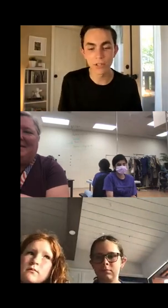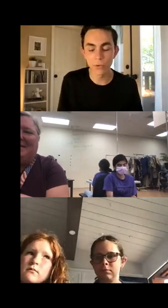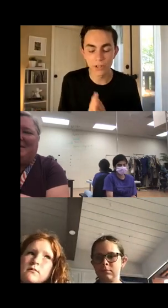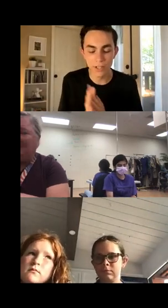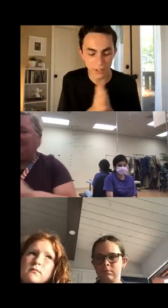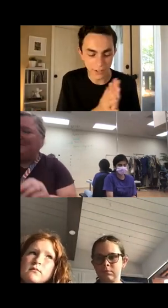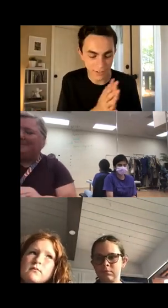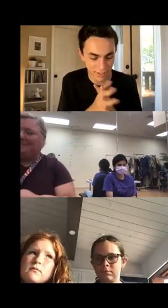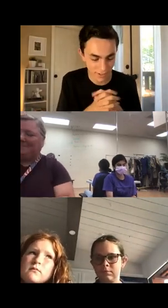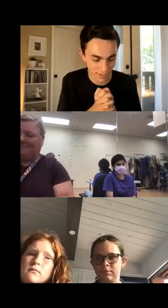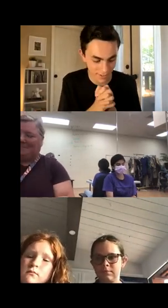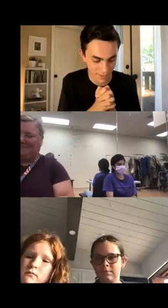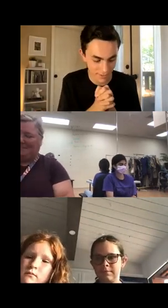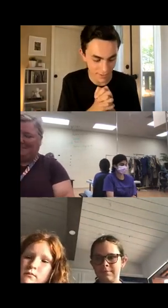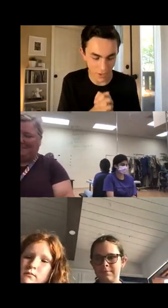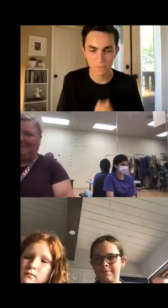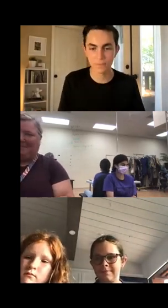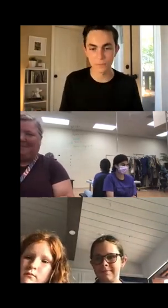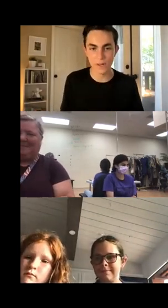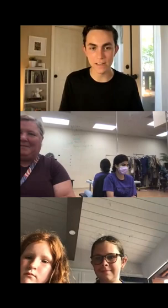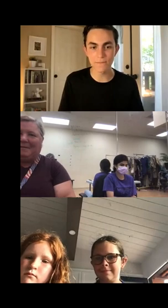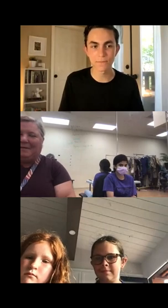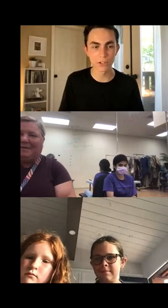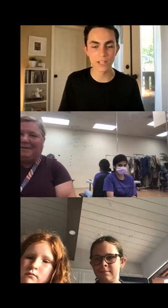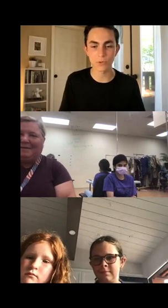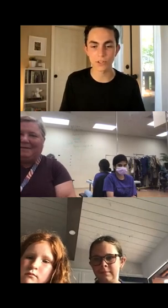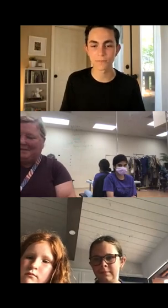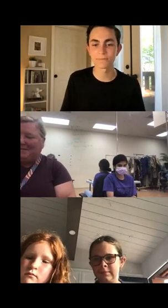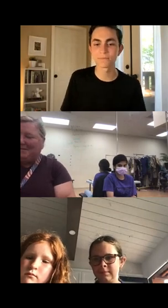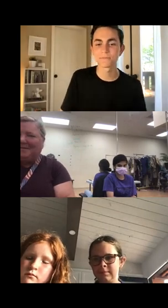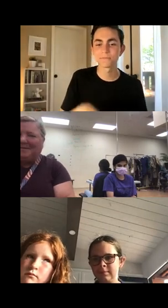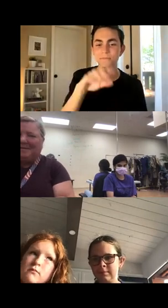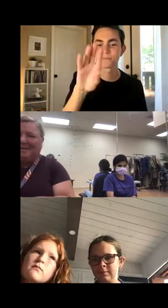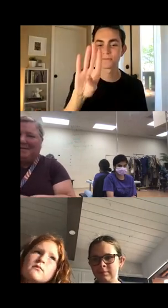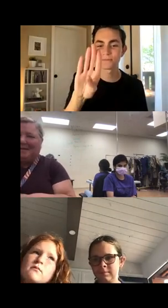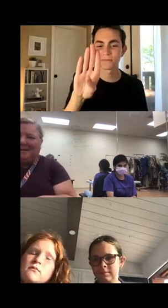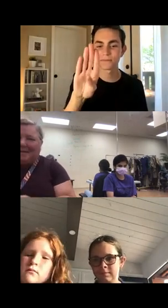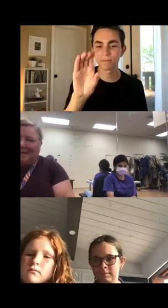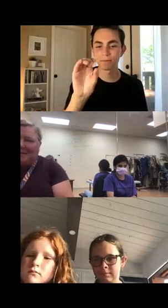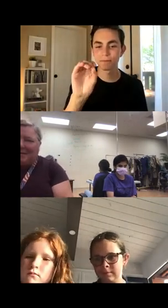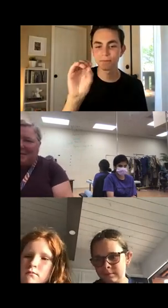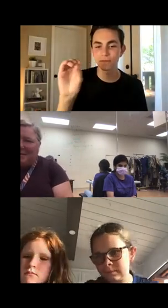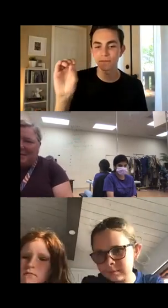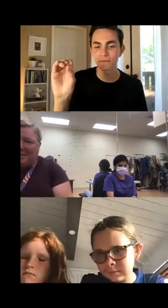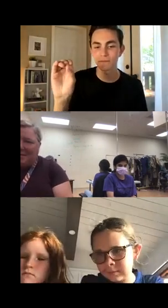Let's think of another word here. Okay. Ready? Here's the next word.